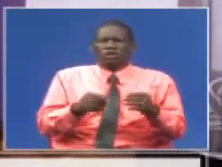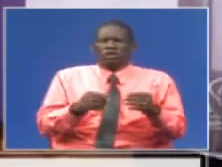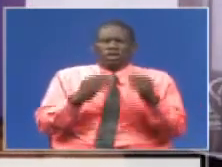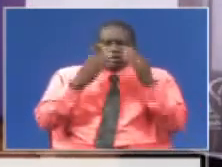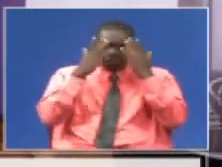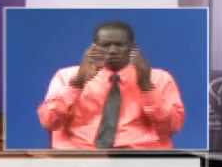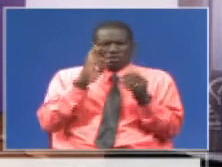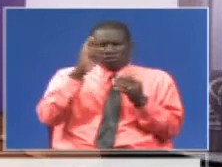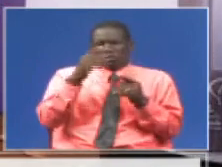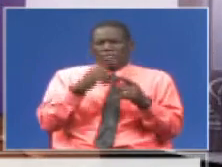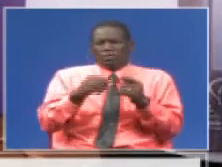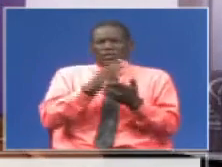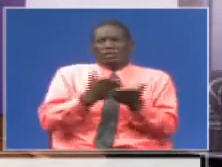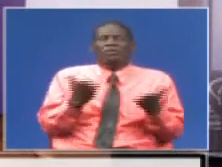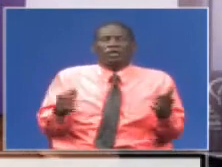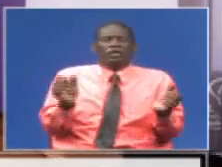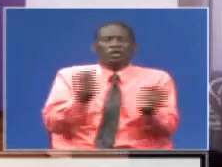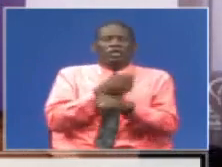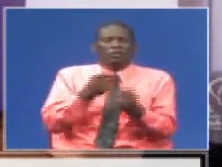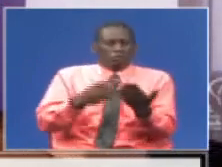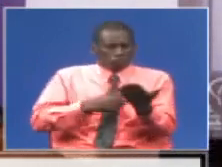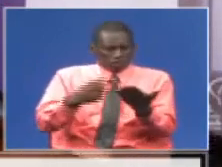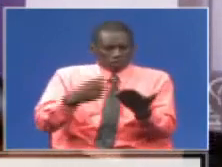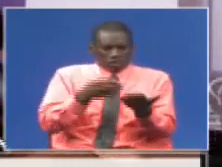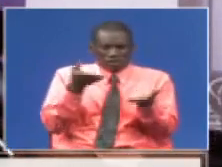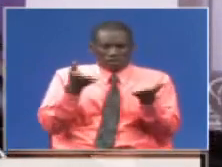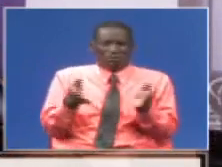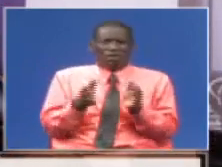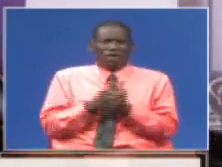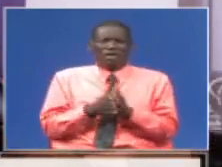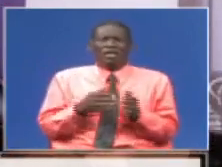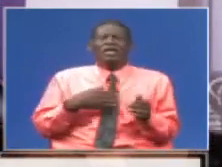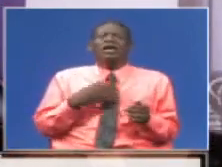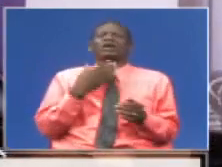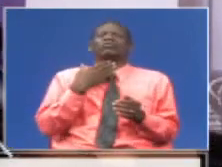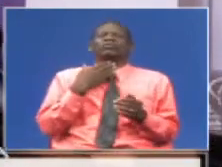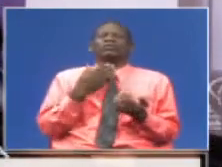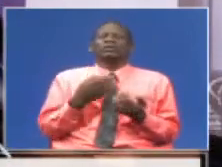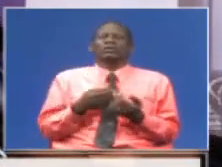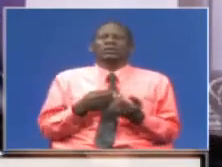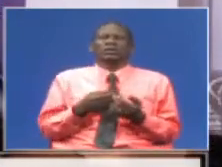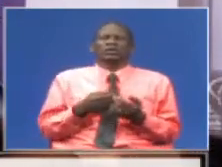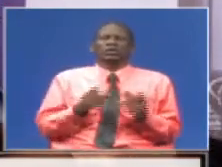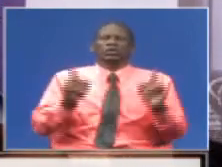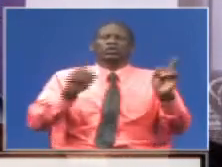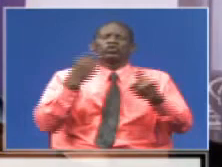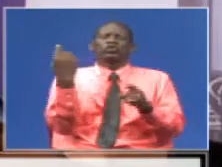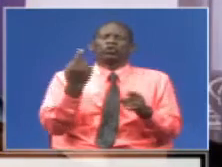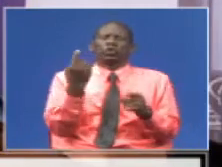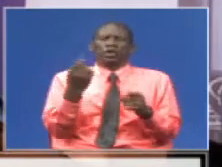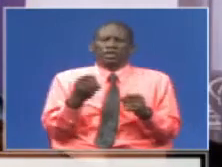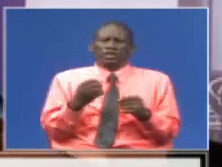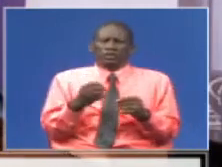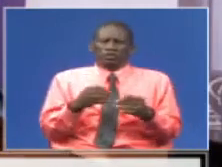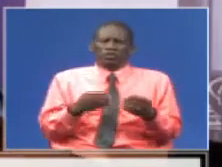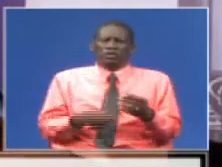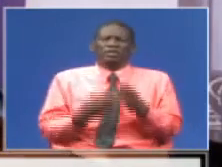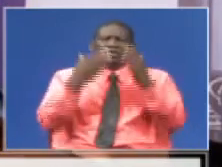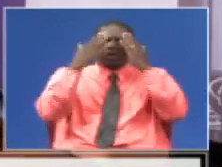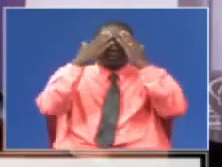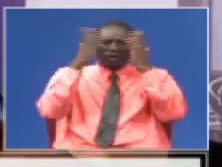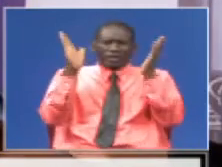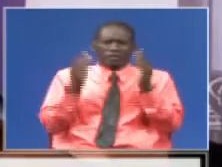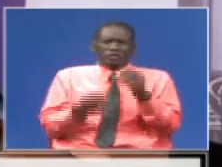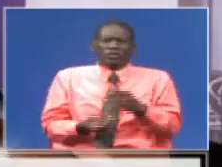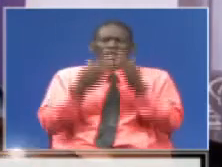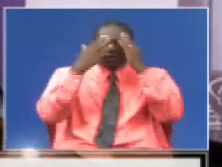for me, there are things that can't be debatable. And I wanted not only to kind of sensitize